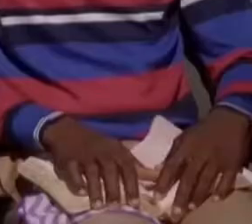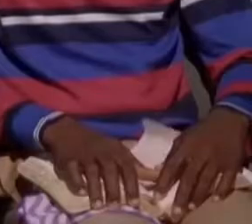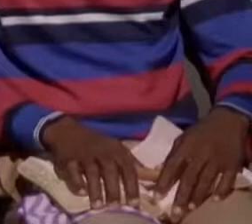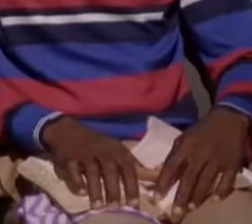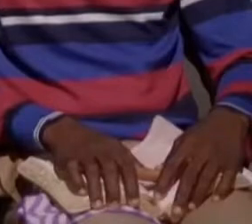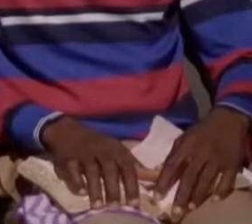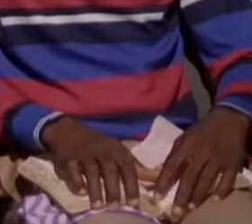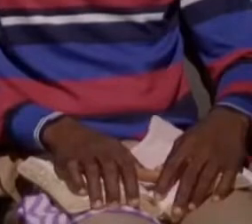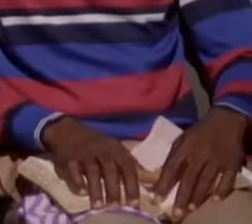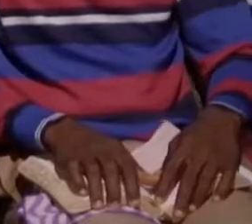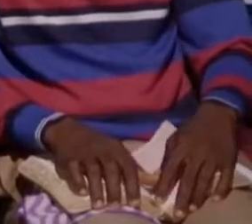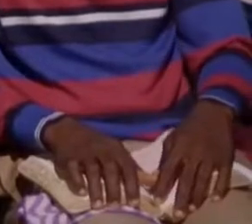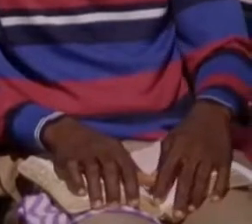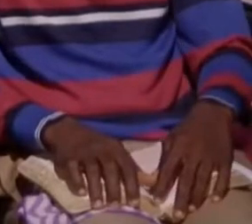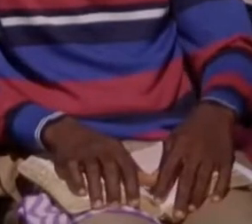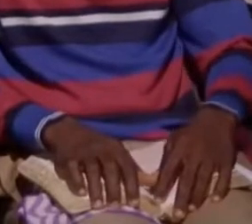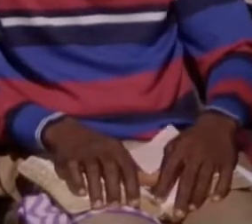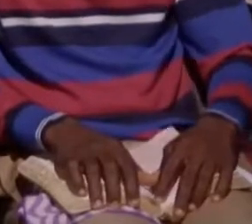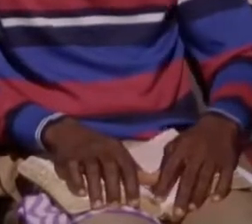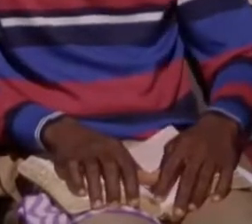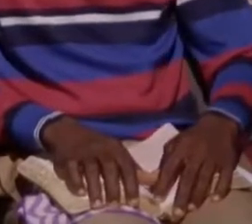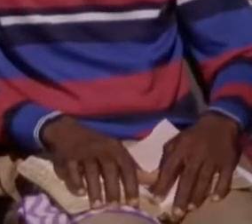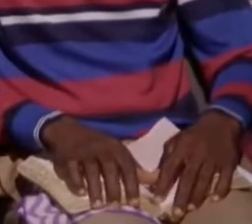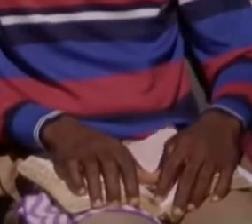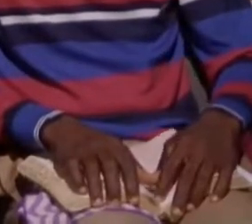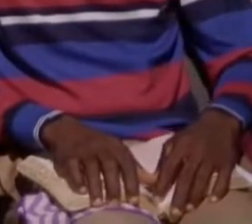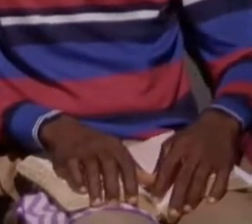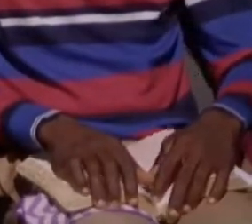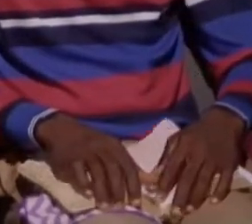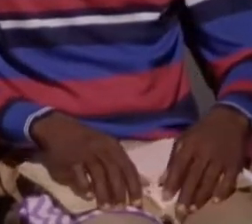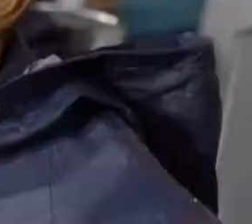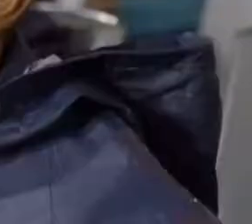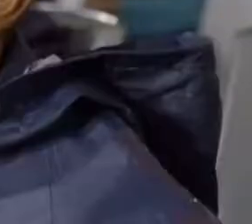ignorant. Say it for yourself.